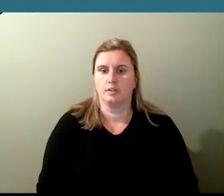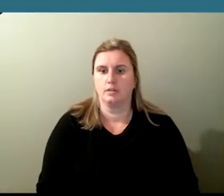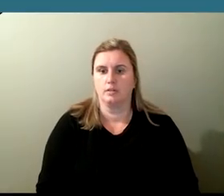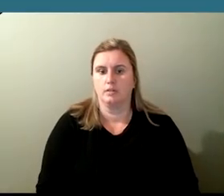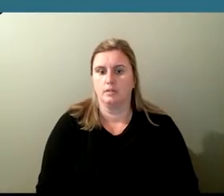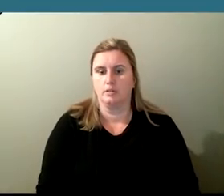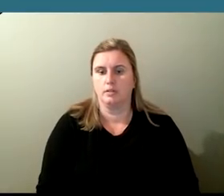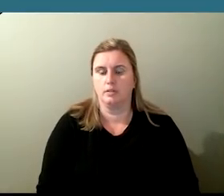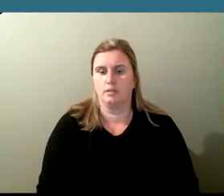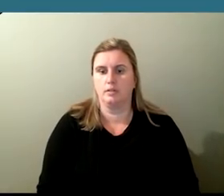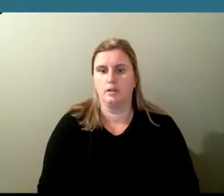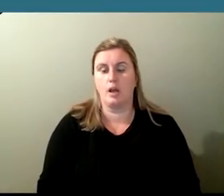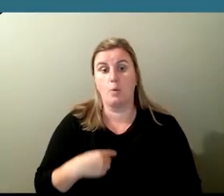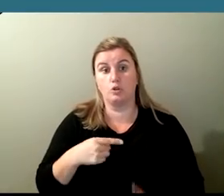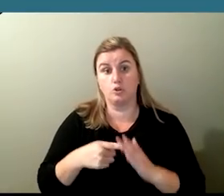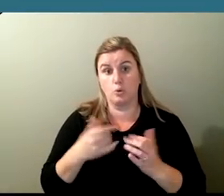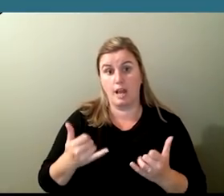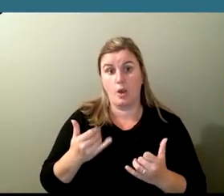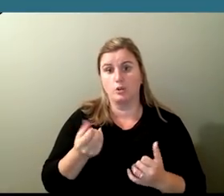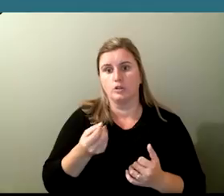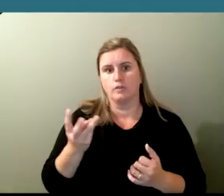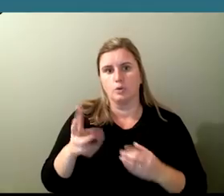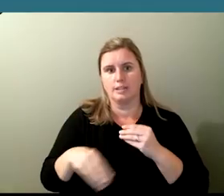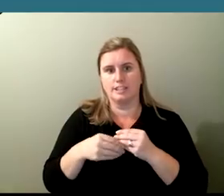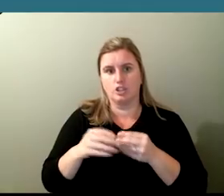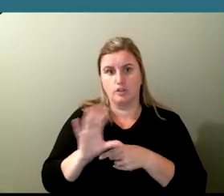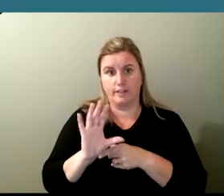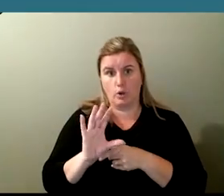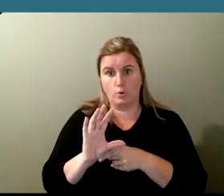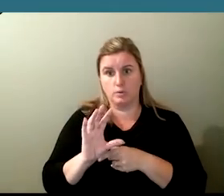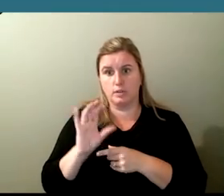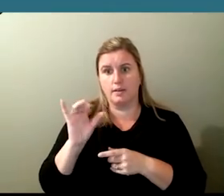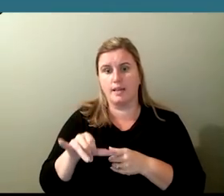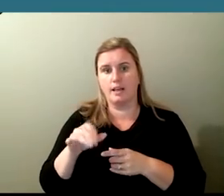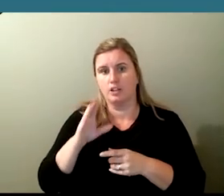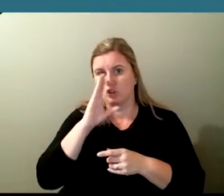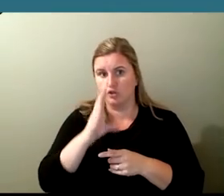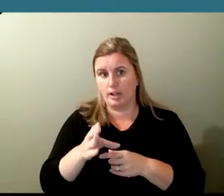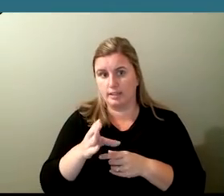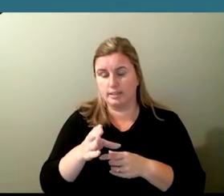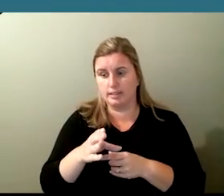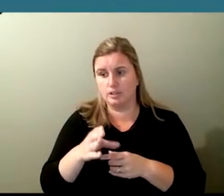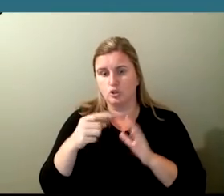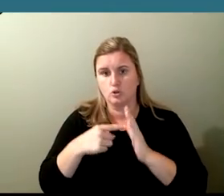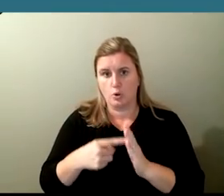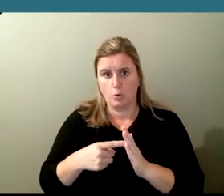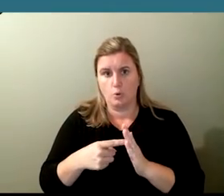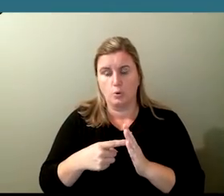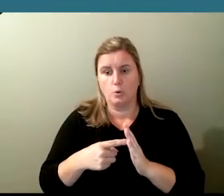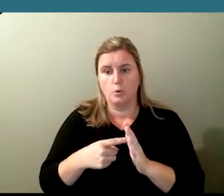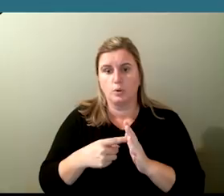What I will show you now is a couple of additional videos that directly show